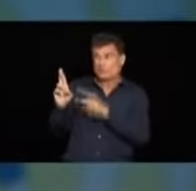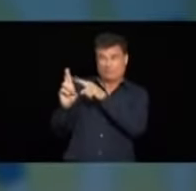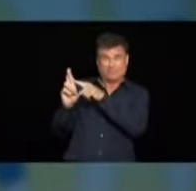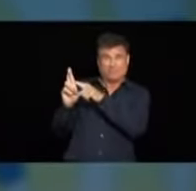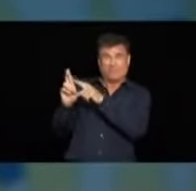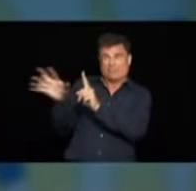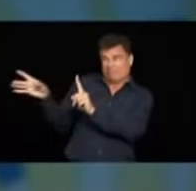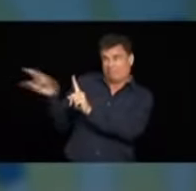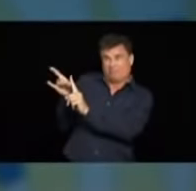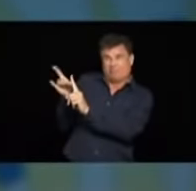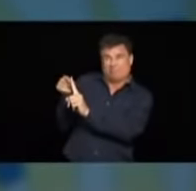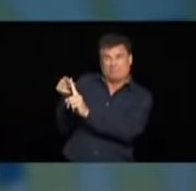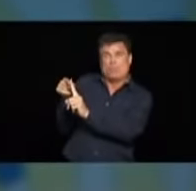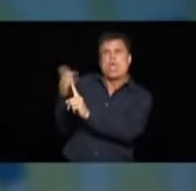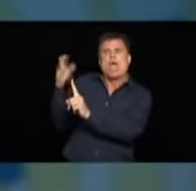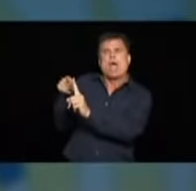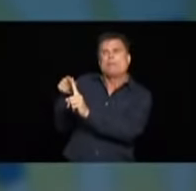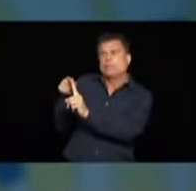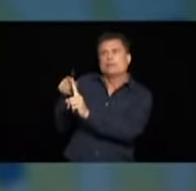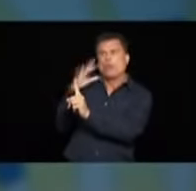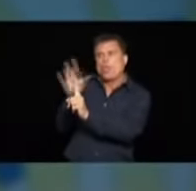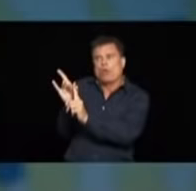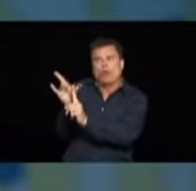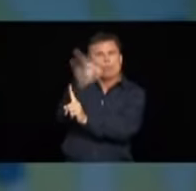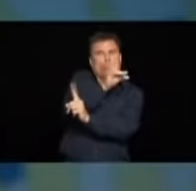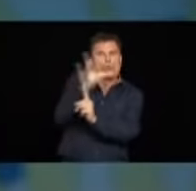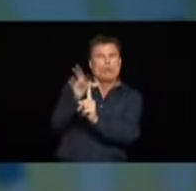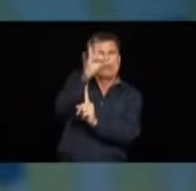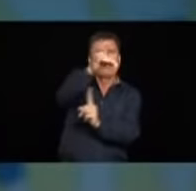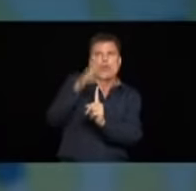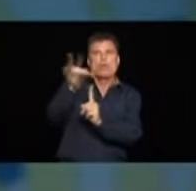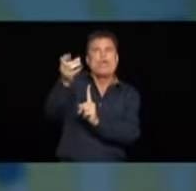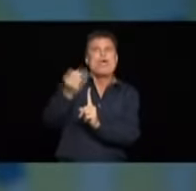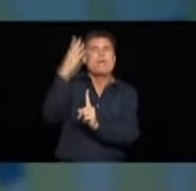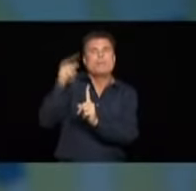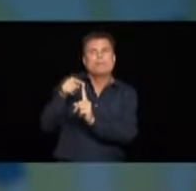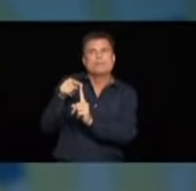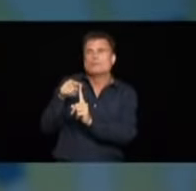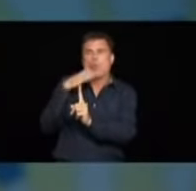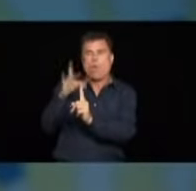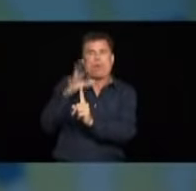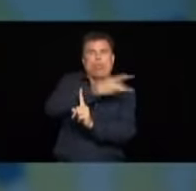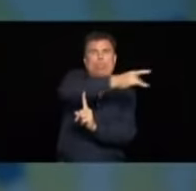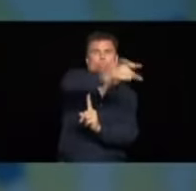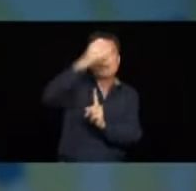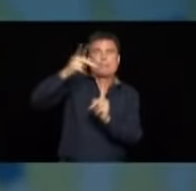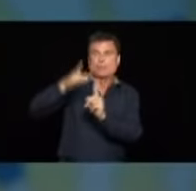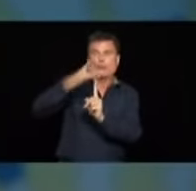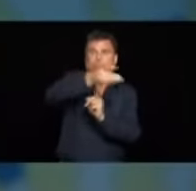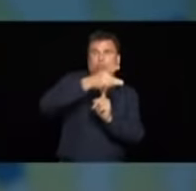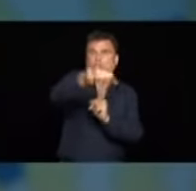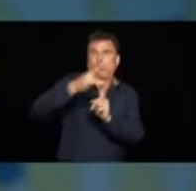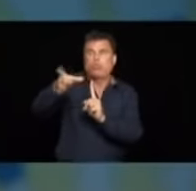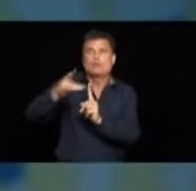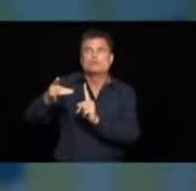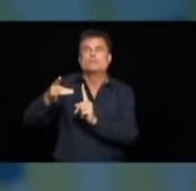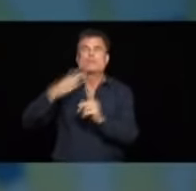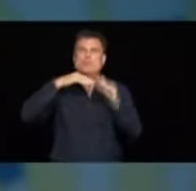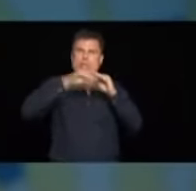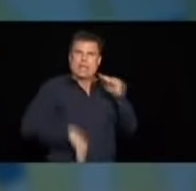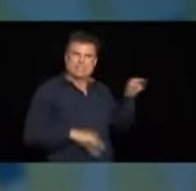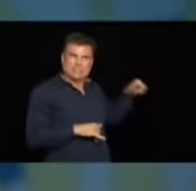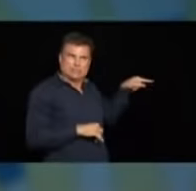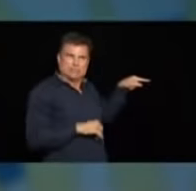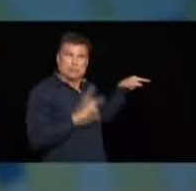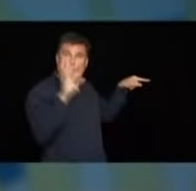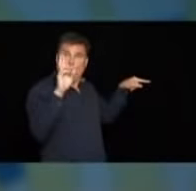this reflects the work that we're doing in public health to make sure that every single case, we identify all of your contacts, and we make sure that